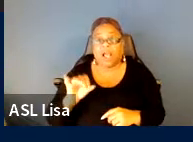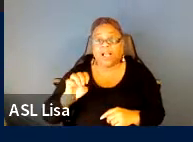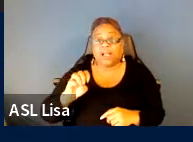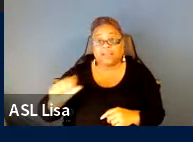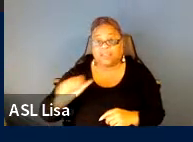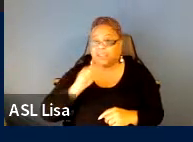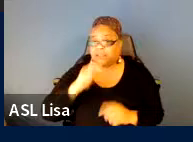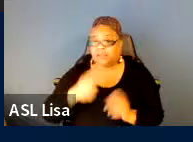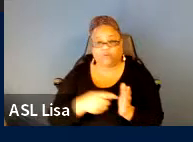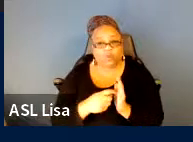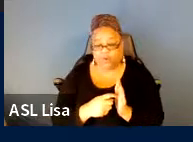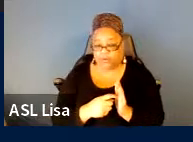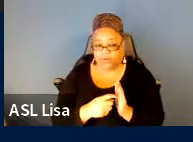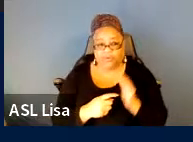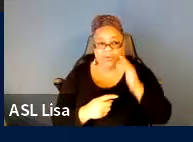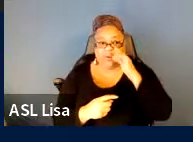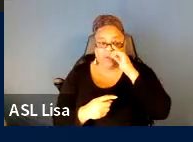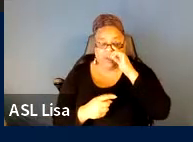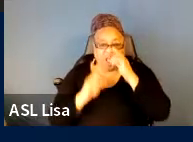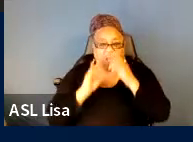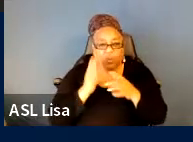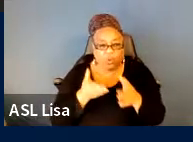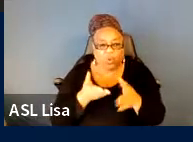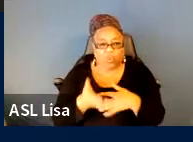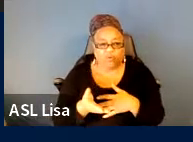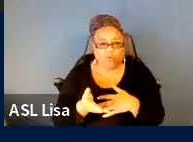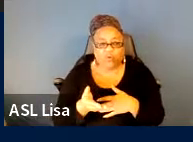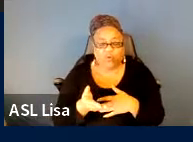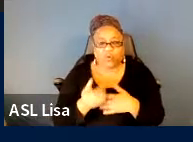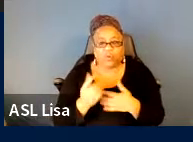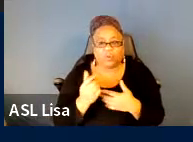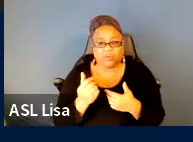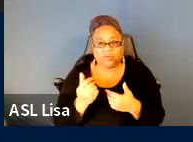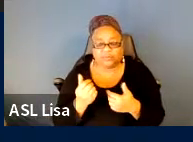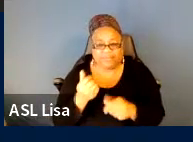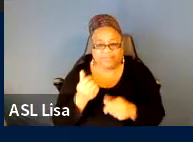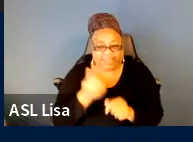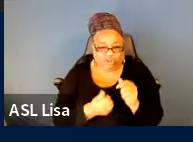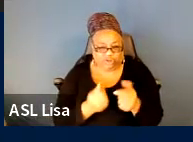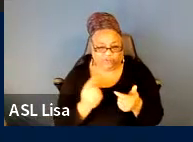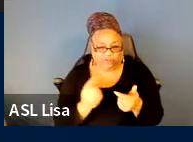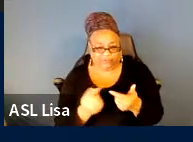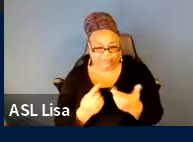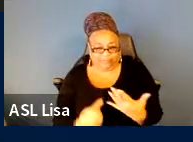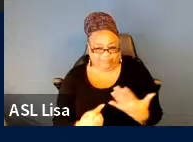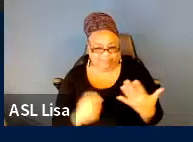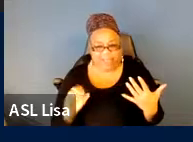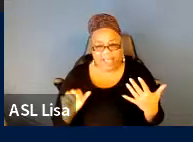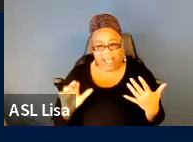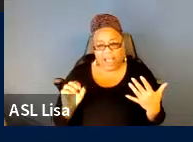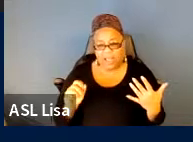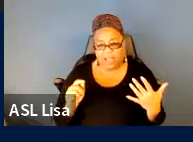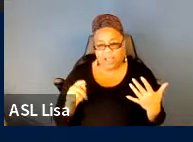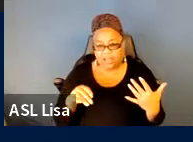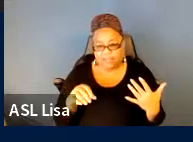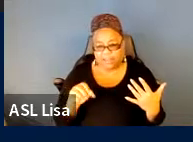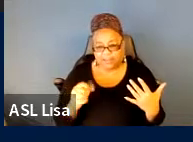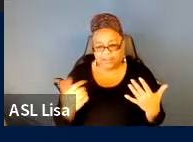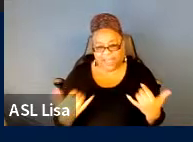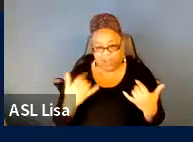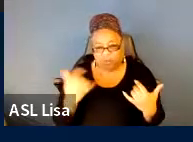not required. I'm going to go through each of these elements now in a